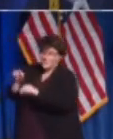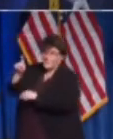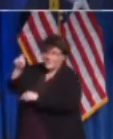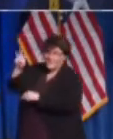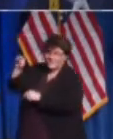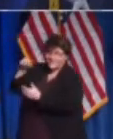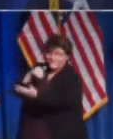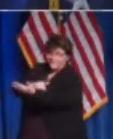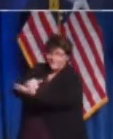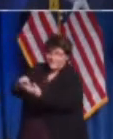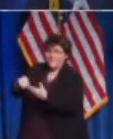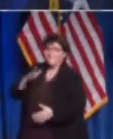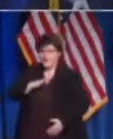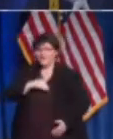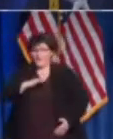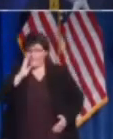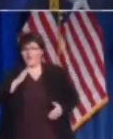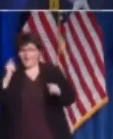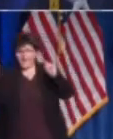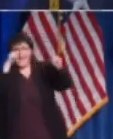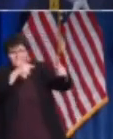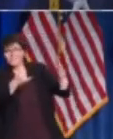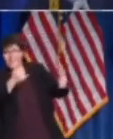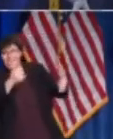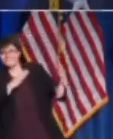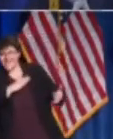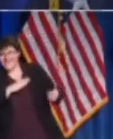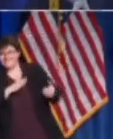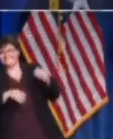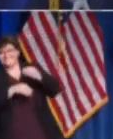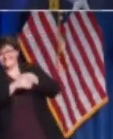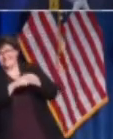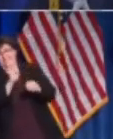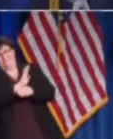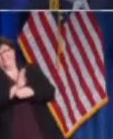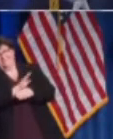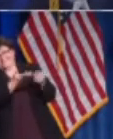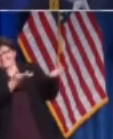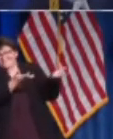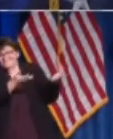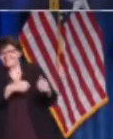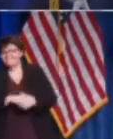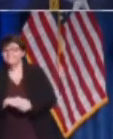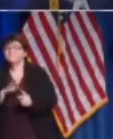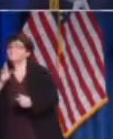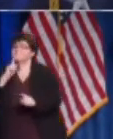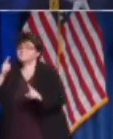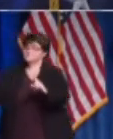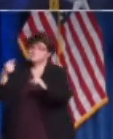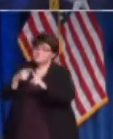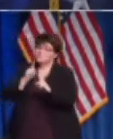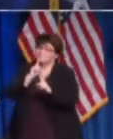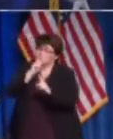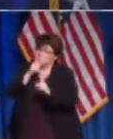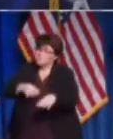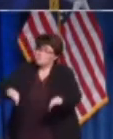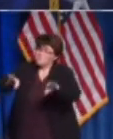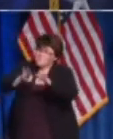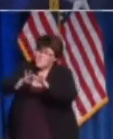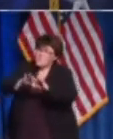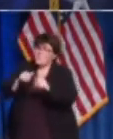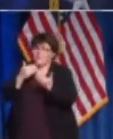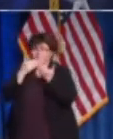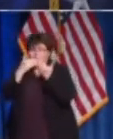But more importantly, I want to thank the people of Connecticut for giving Annie and me this opportunity.